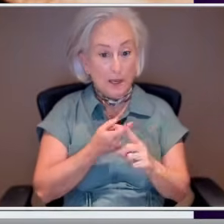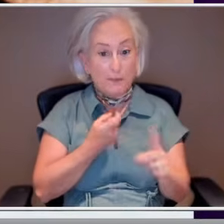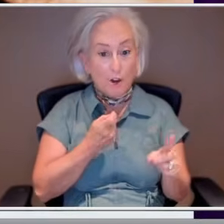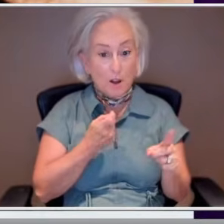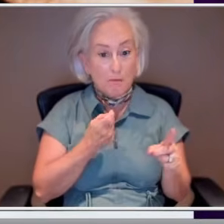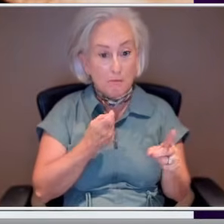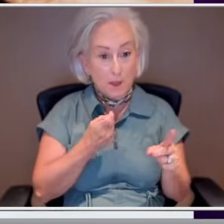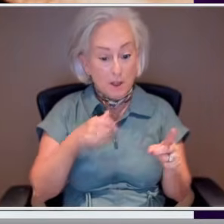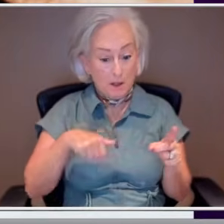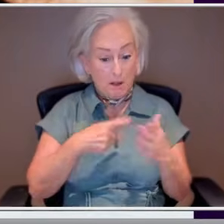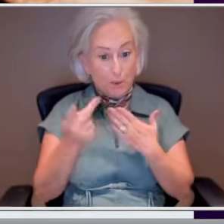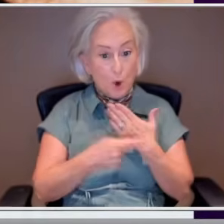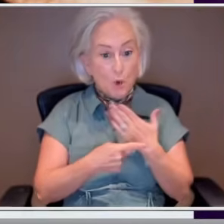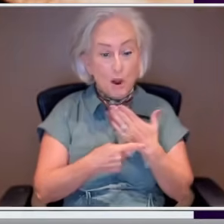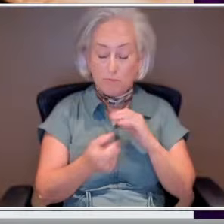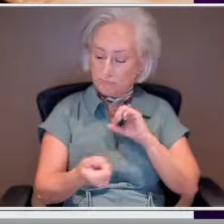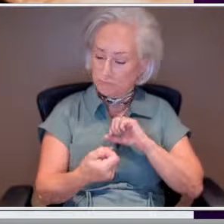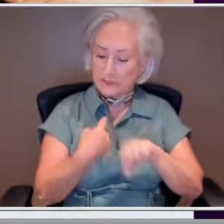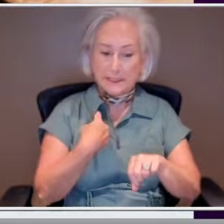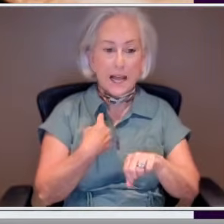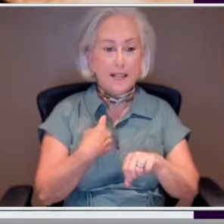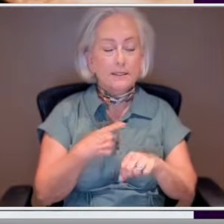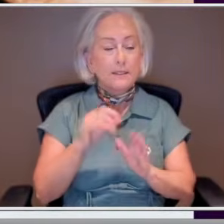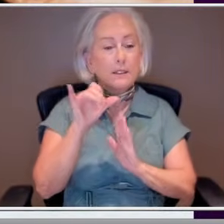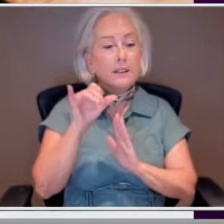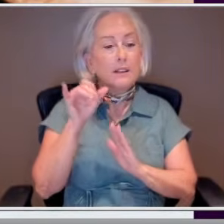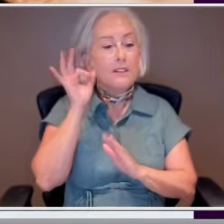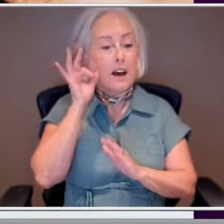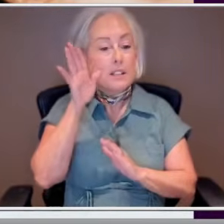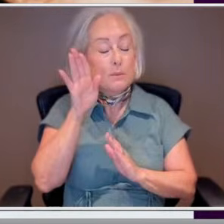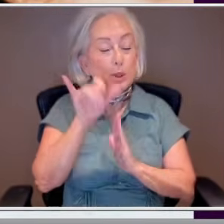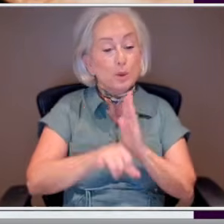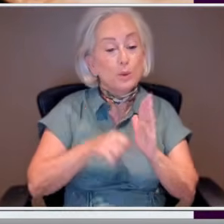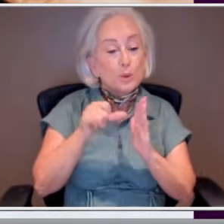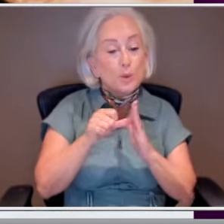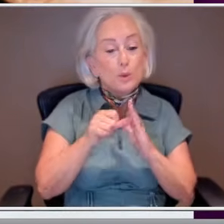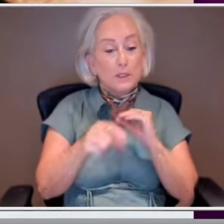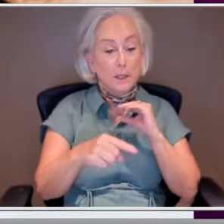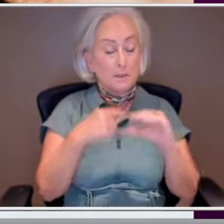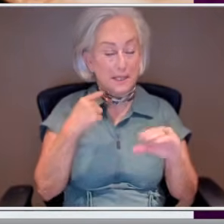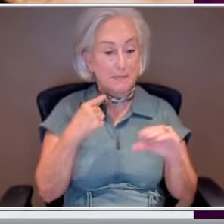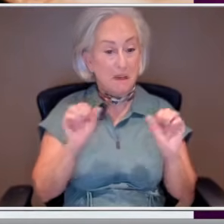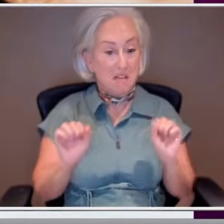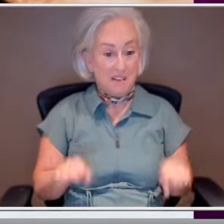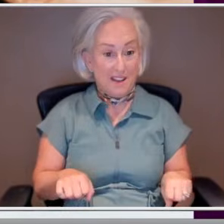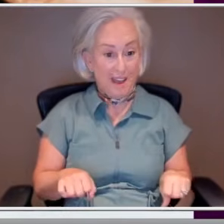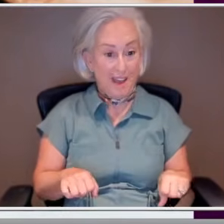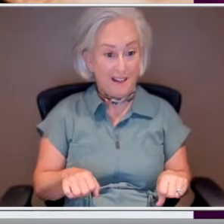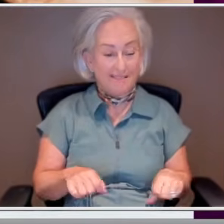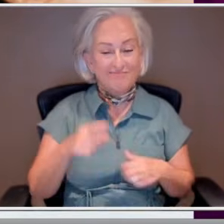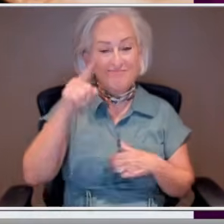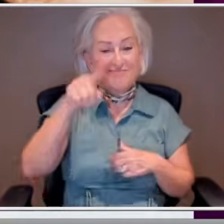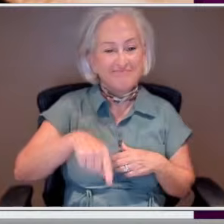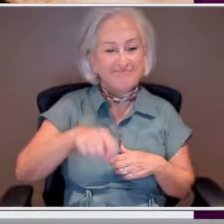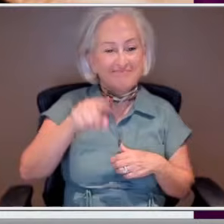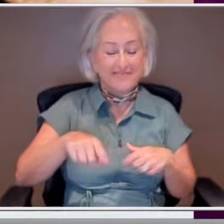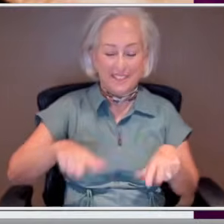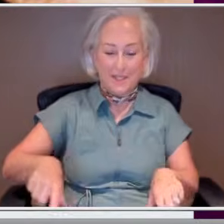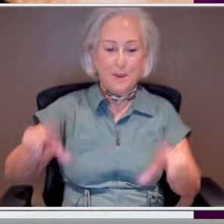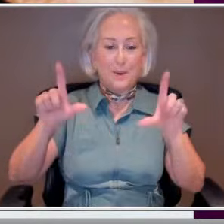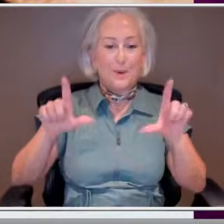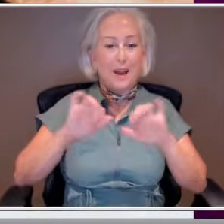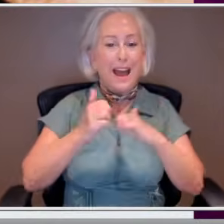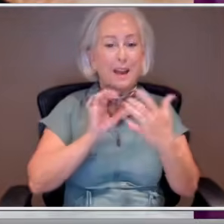to us right now on YouTube, Facebook, or the All Things Heart email. All the links on how you can connect with us in real time are right there on your